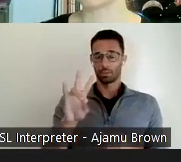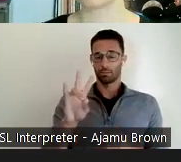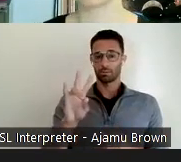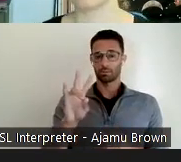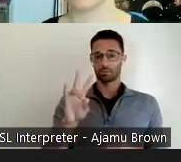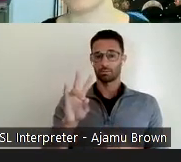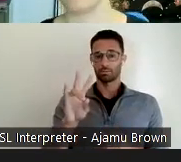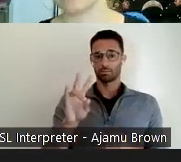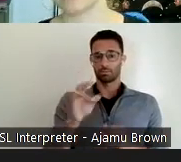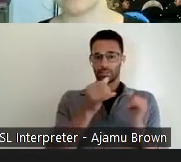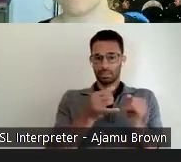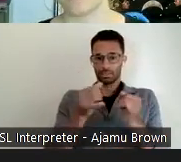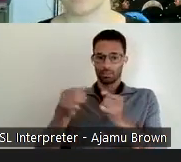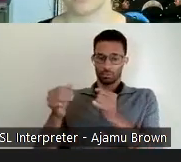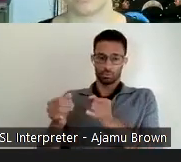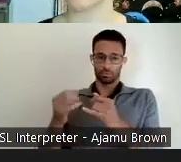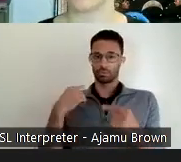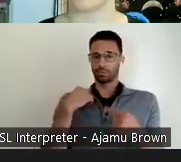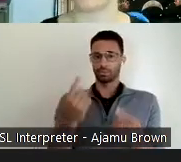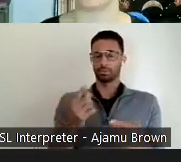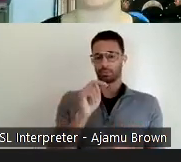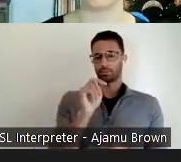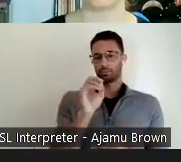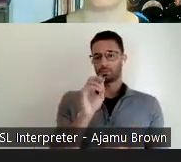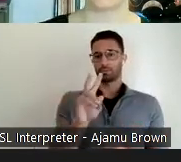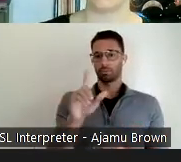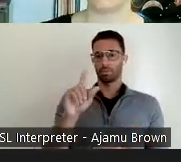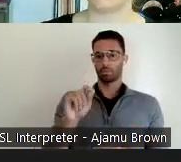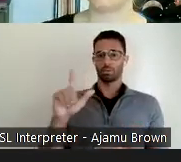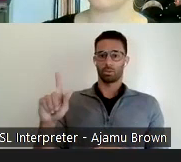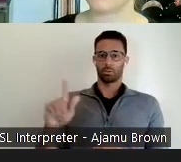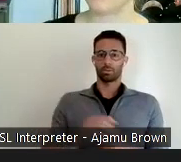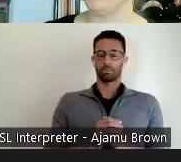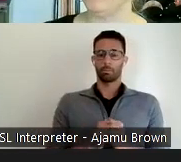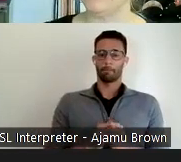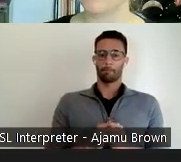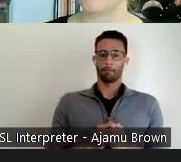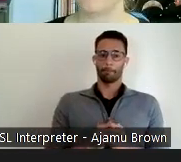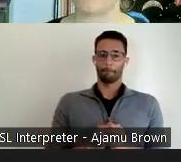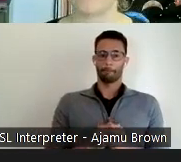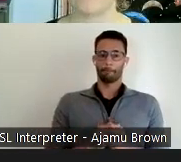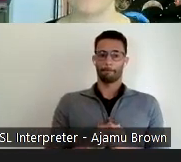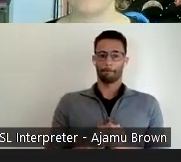since we started making payments in November 2021. Next slide, please.